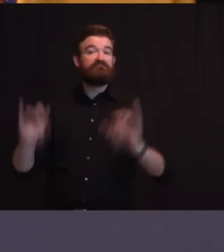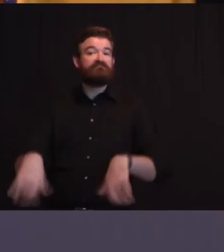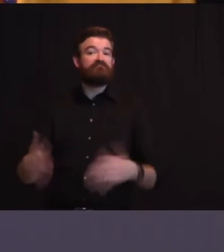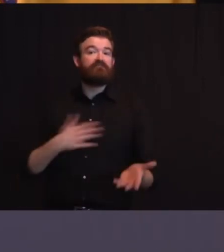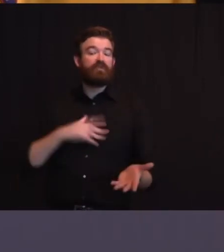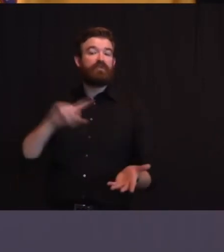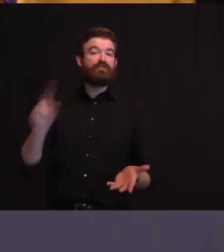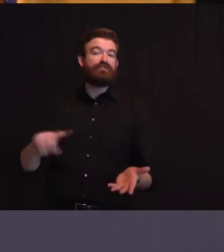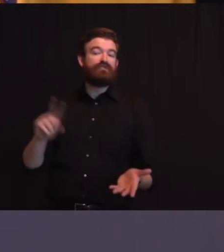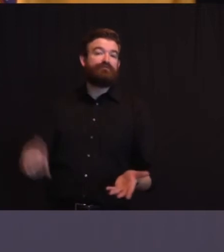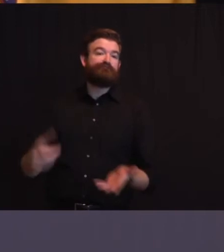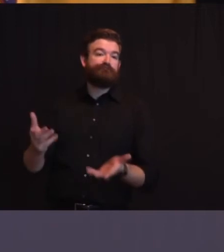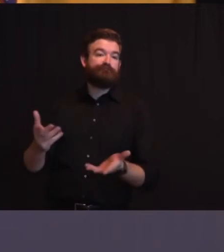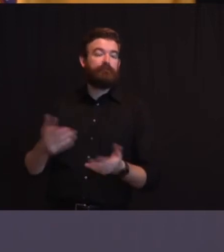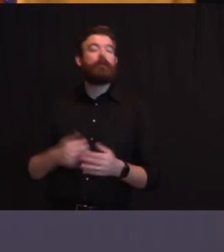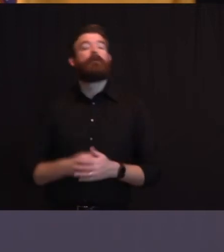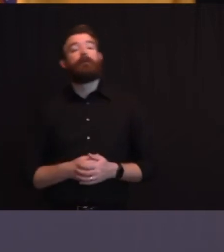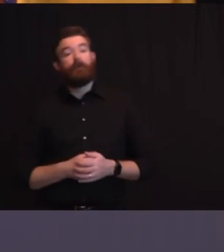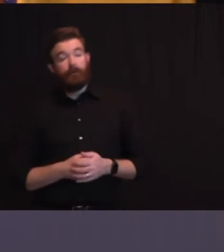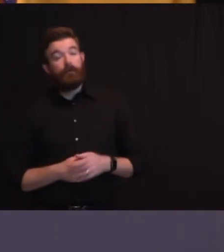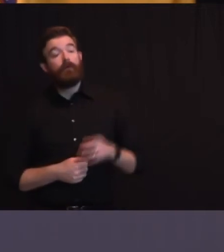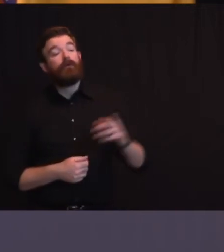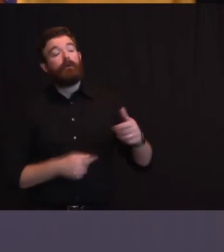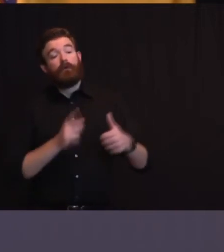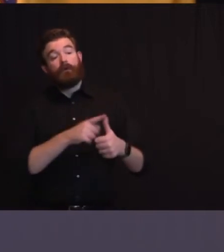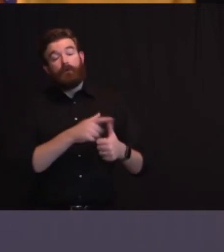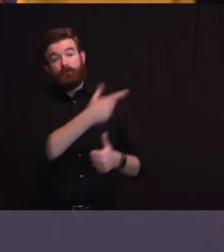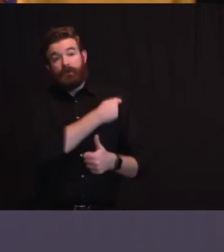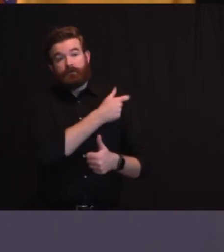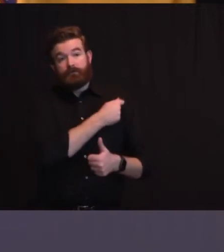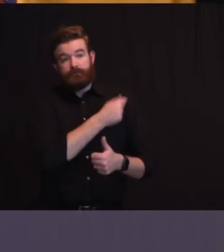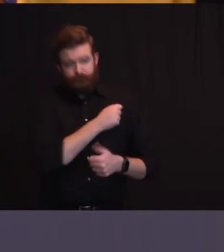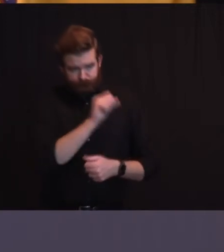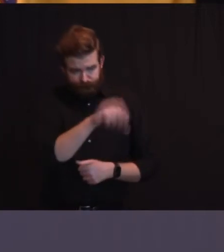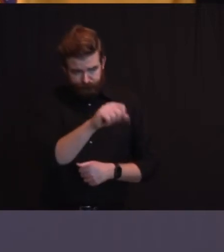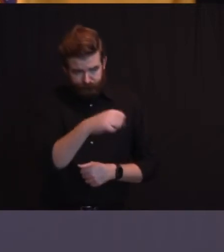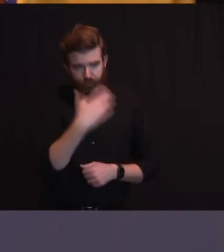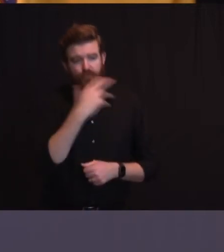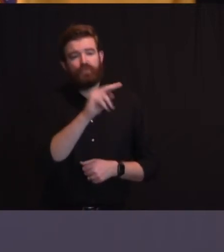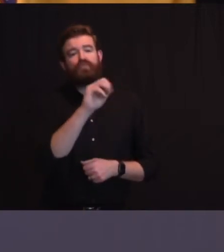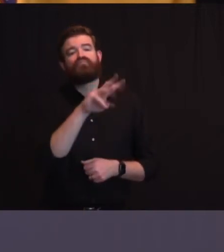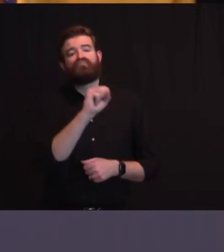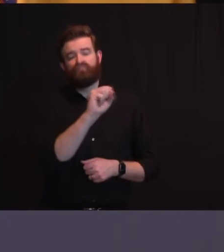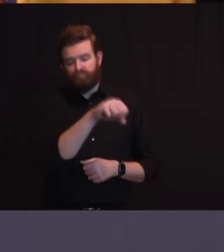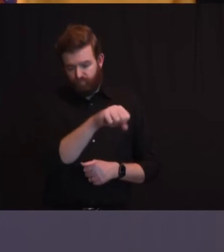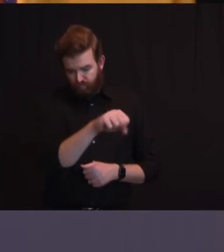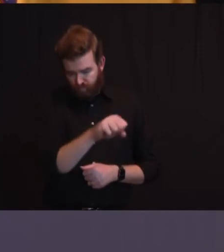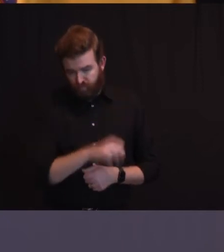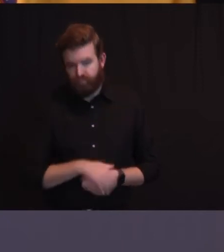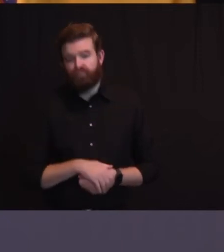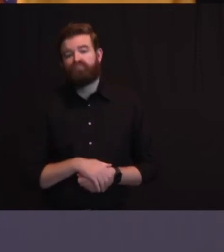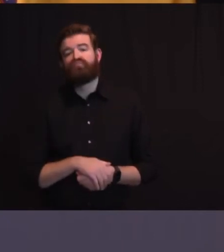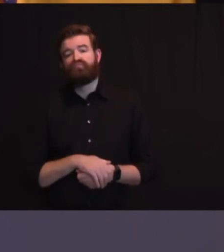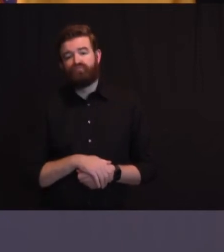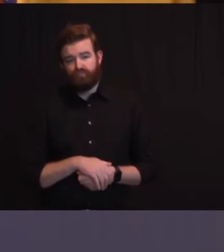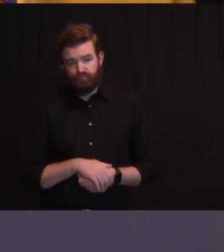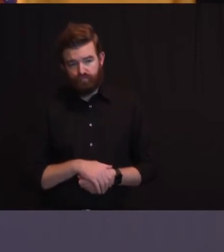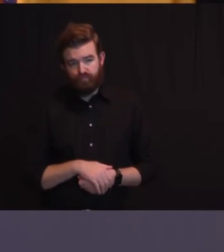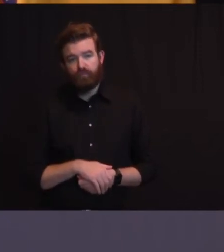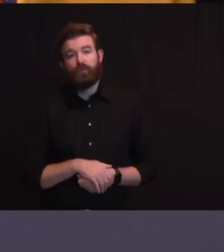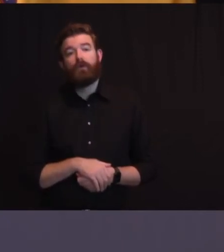Yep. The news on vaccines, by the way, is unquestionably good, including, and again, this is all subject. We're not going to tell you.